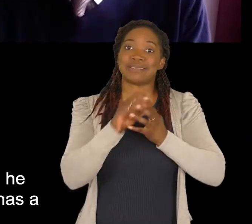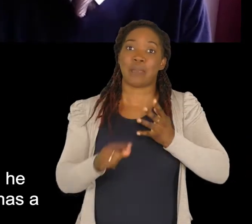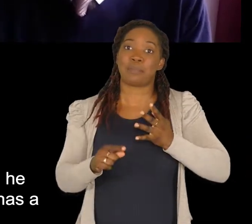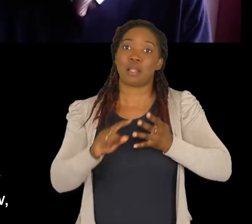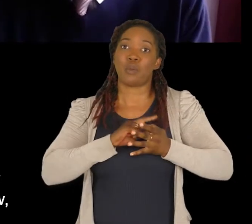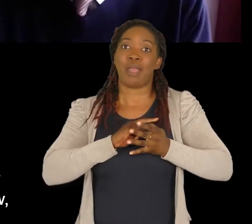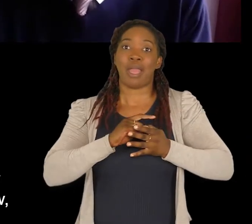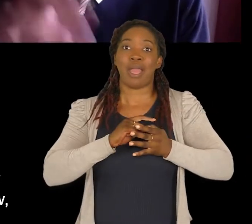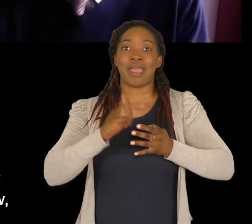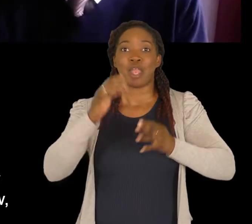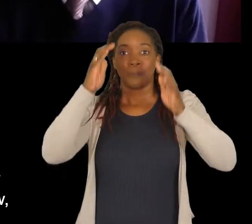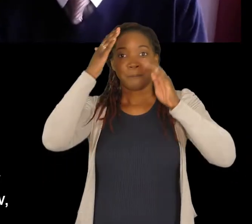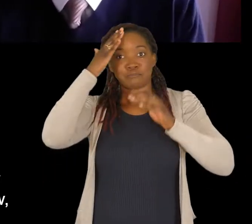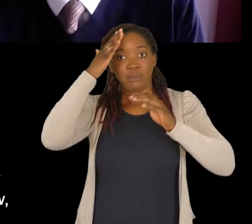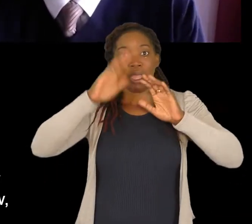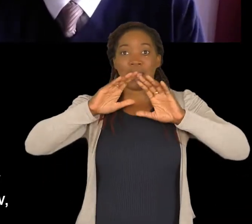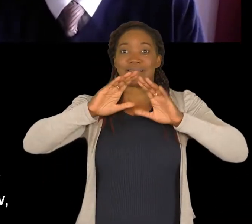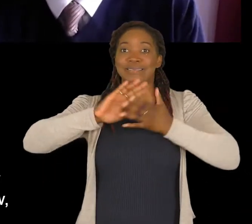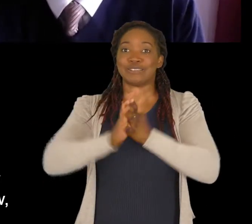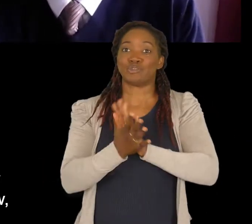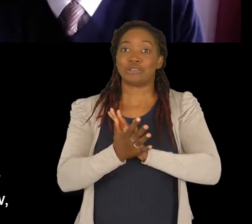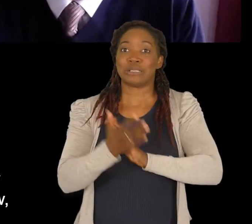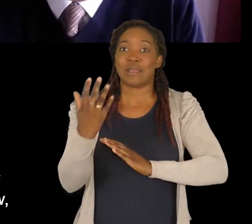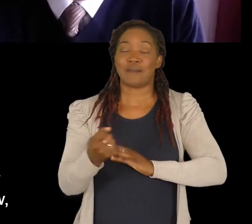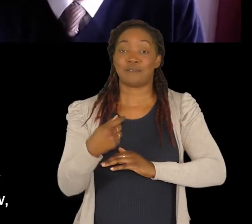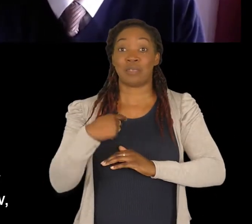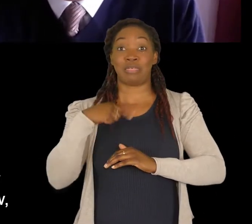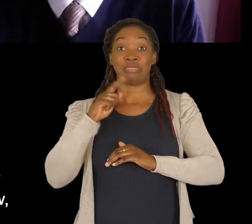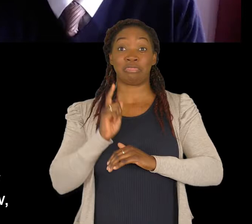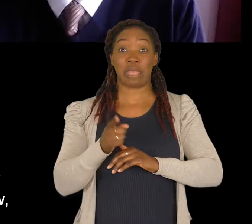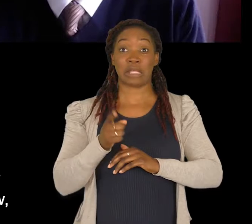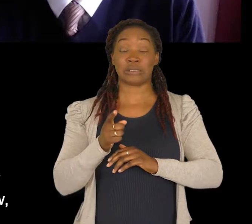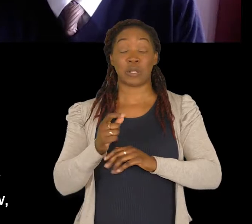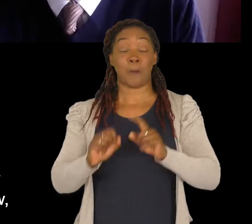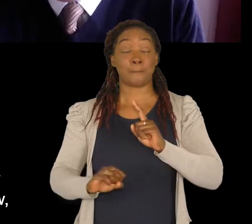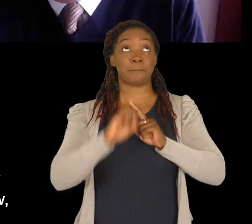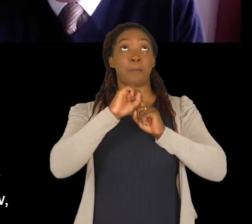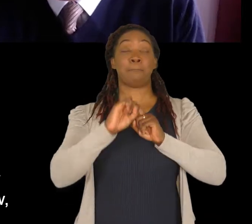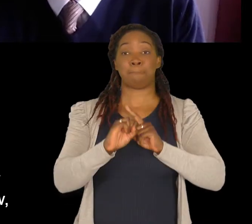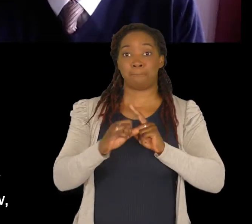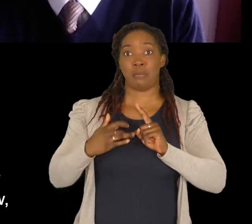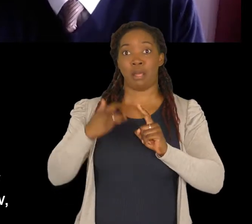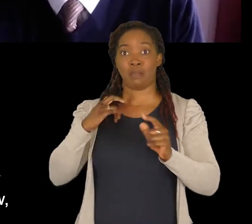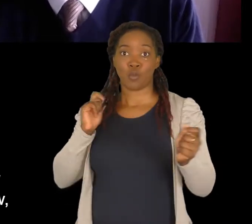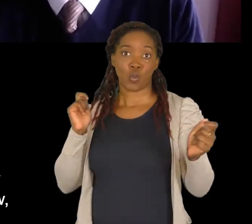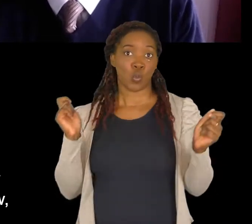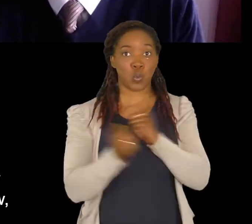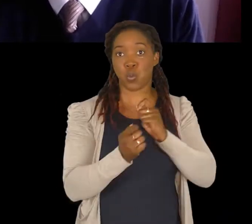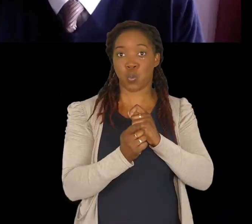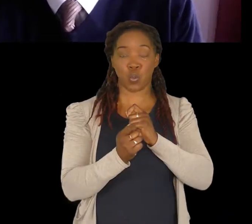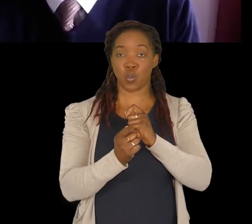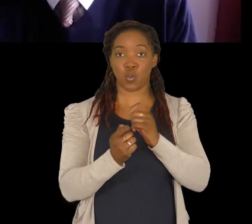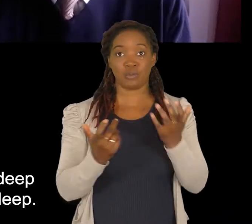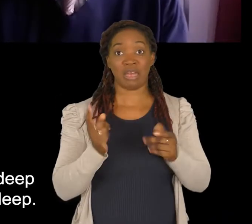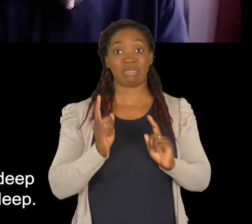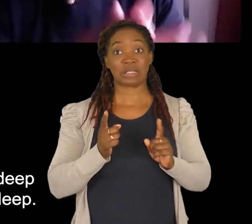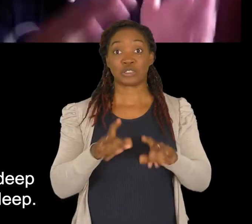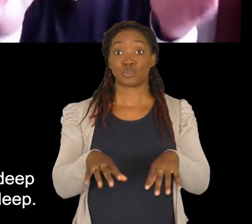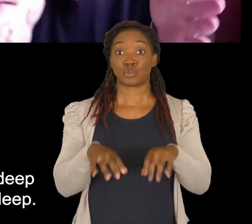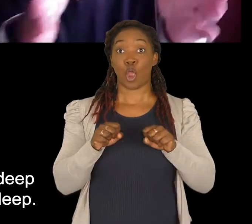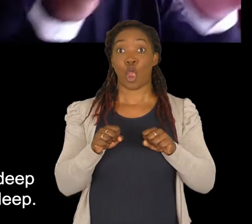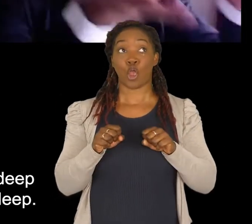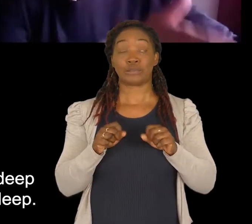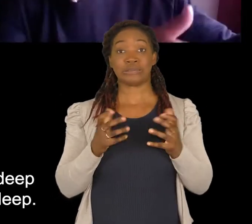disabled because he has a global brain injury. You know, that really changed my life instantly, Rosa. You know, and that was